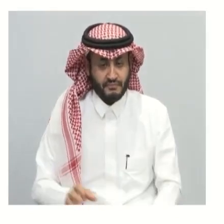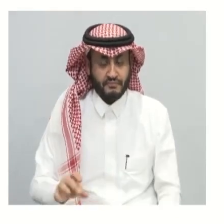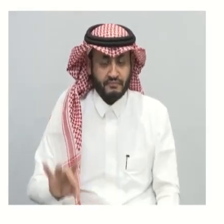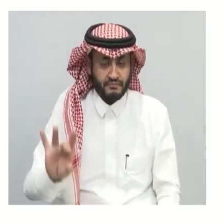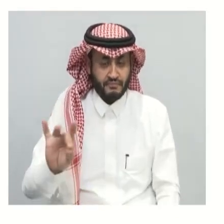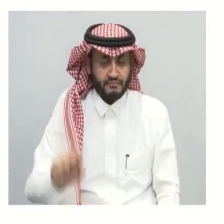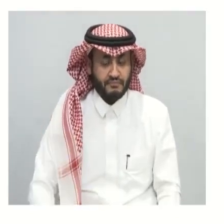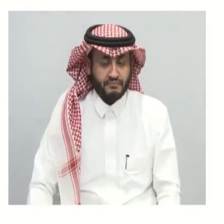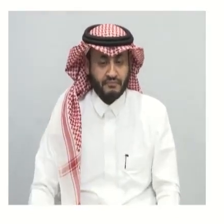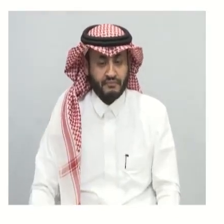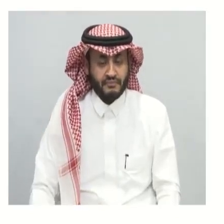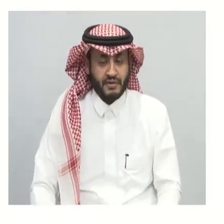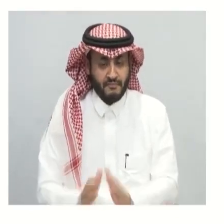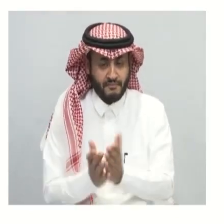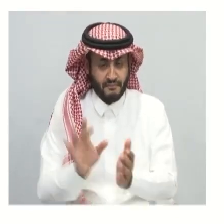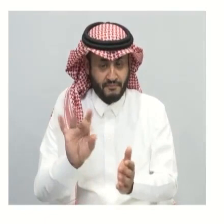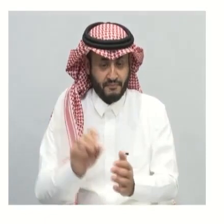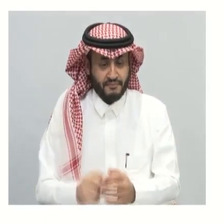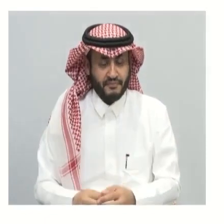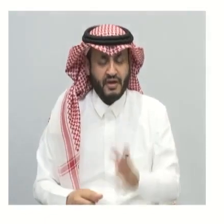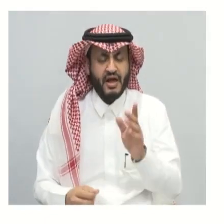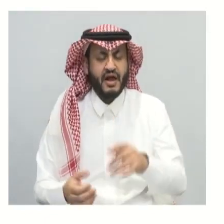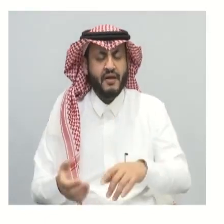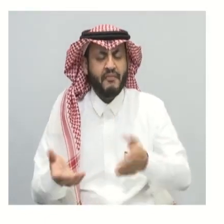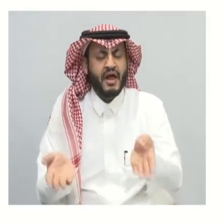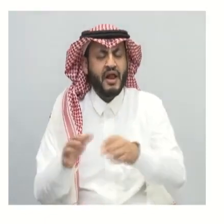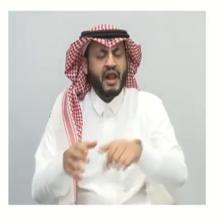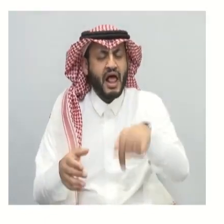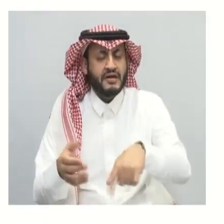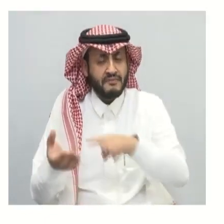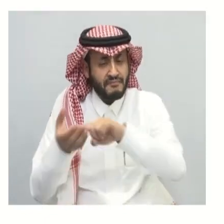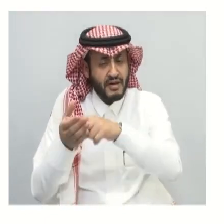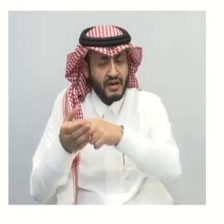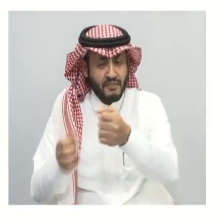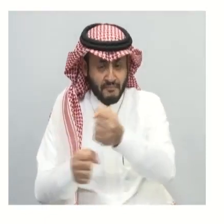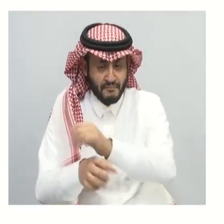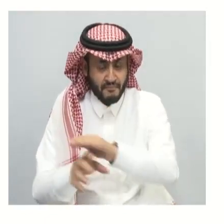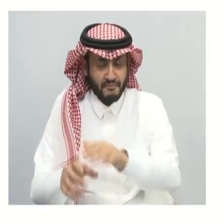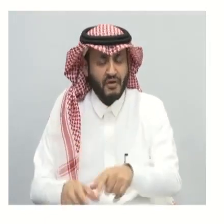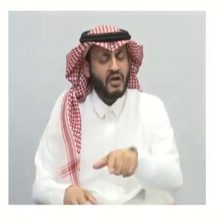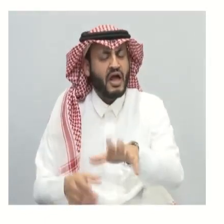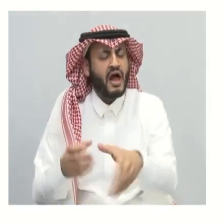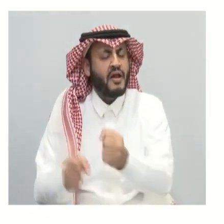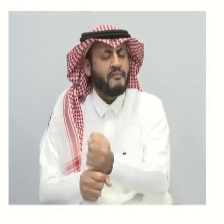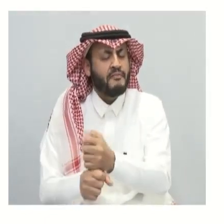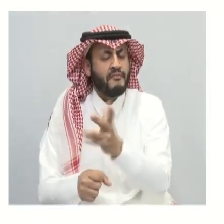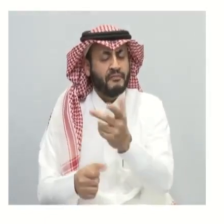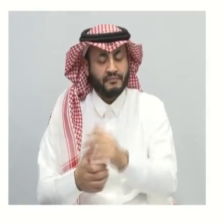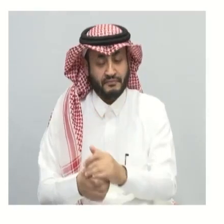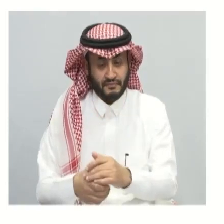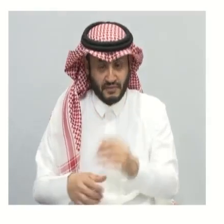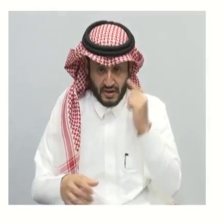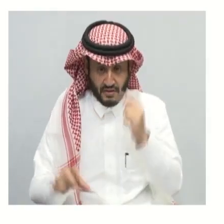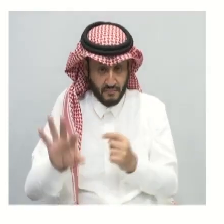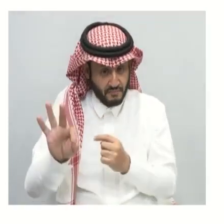about problems and things that need to be done. You will ask yourself, how am I doing with this objective? Am I